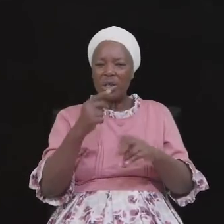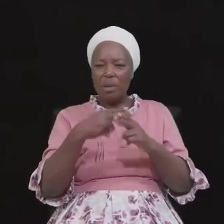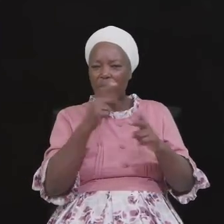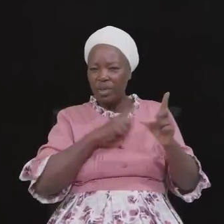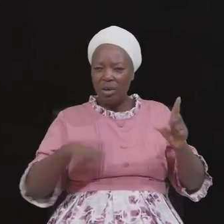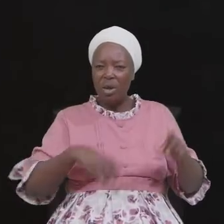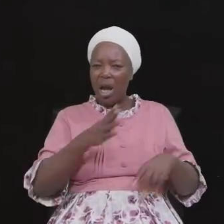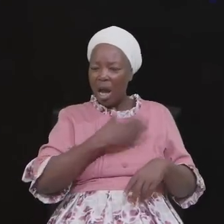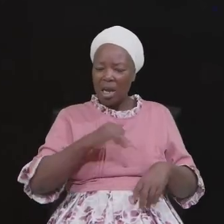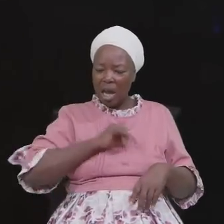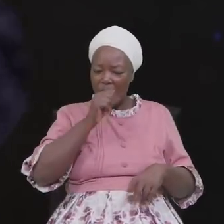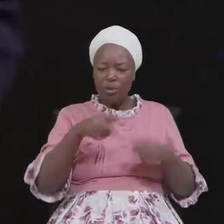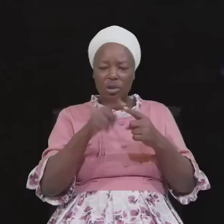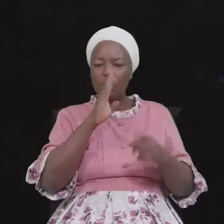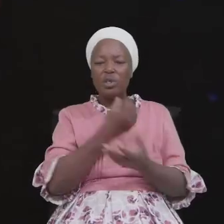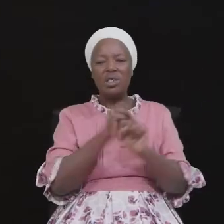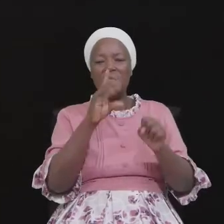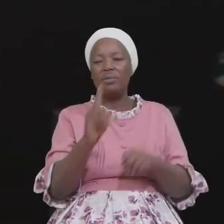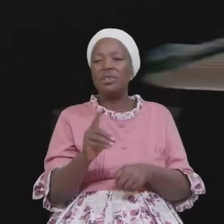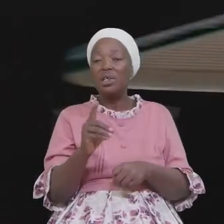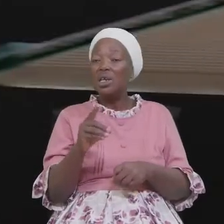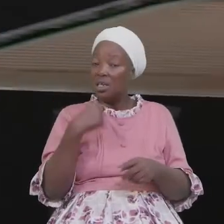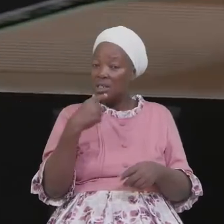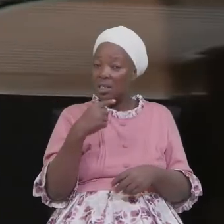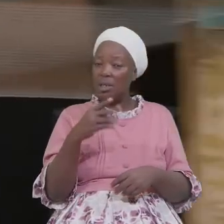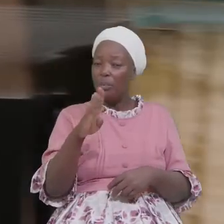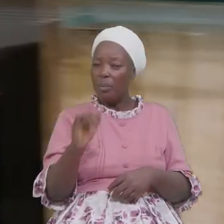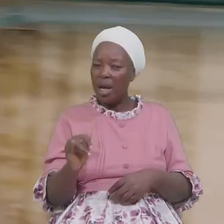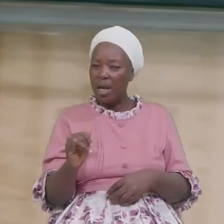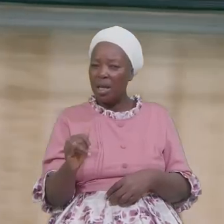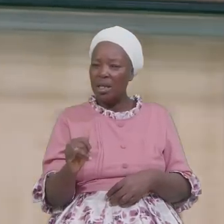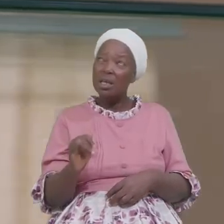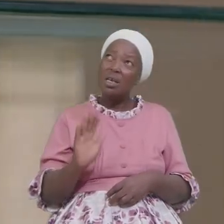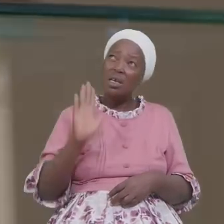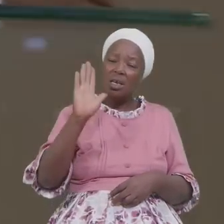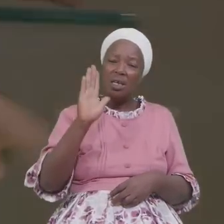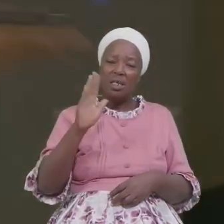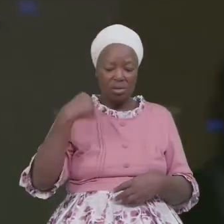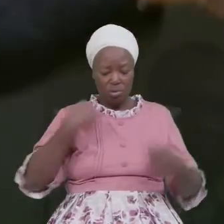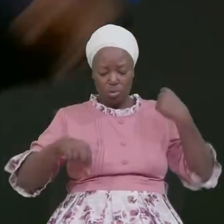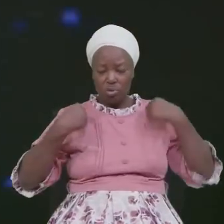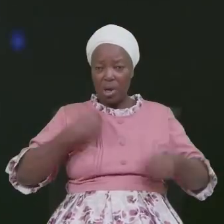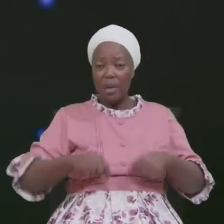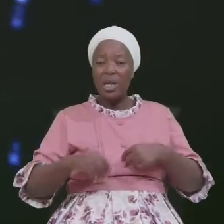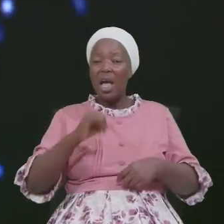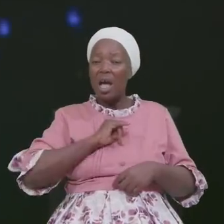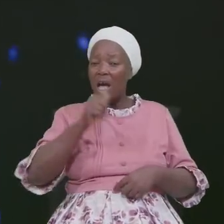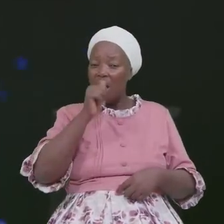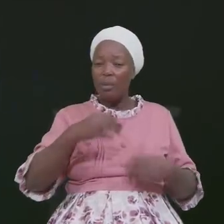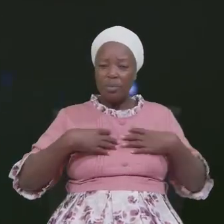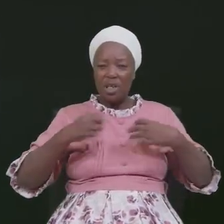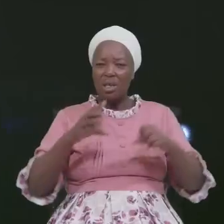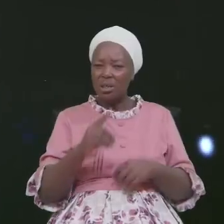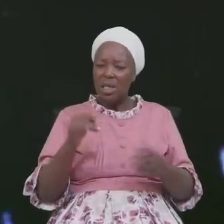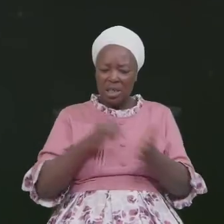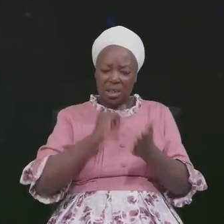be saved. It says, by his stripes I am healed. It's